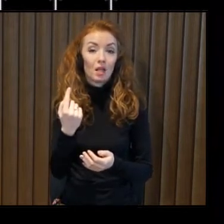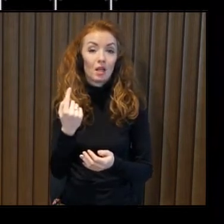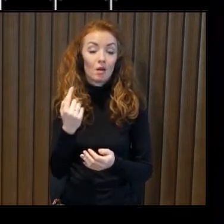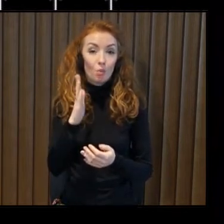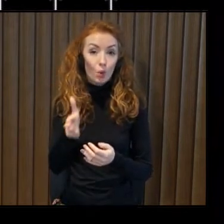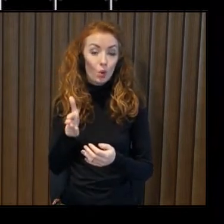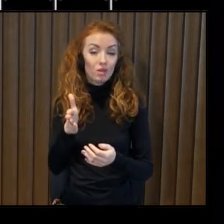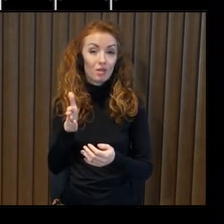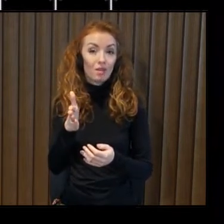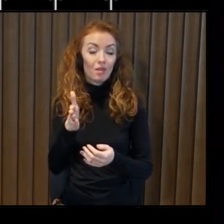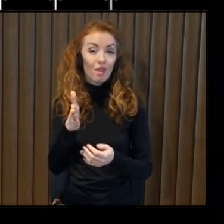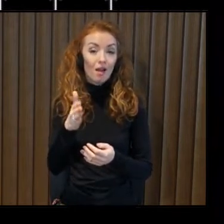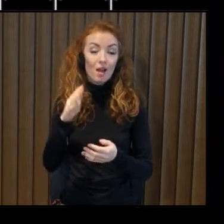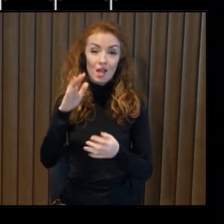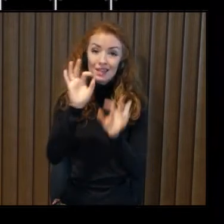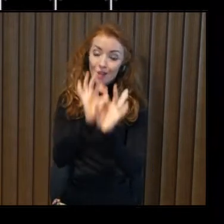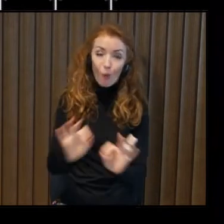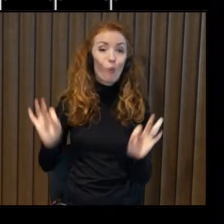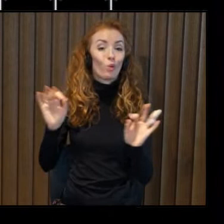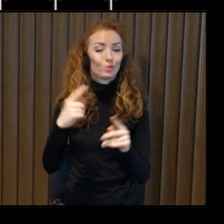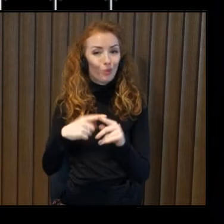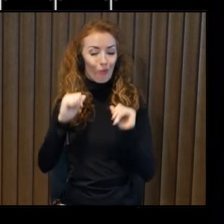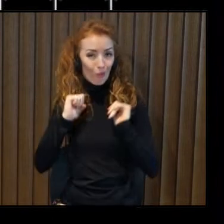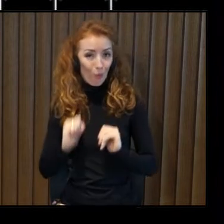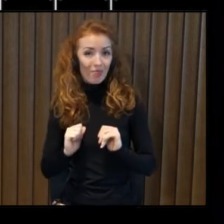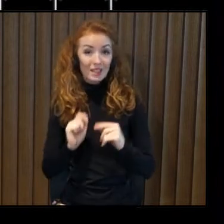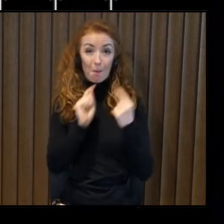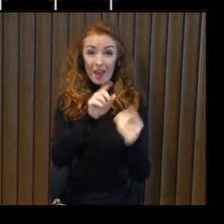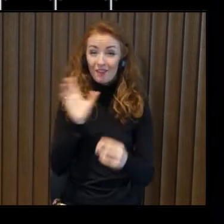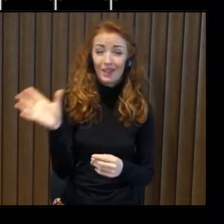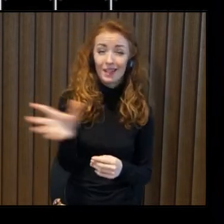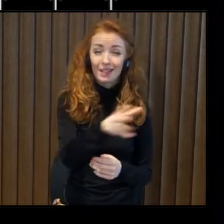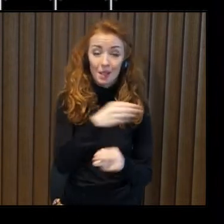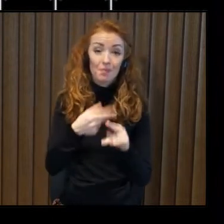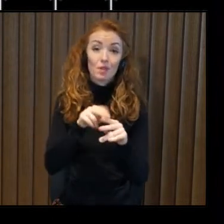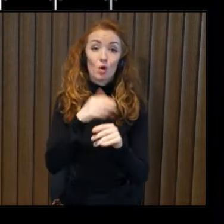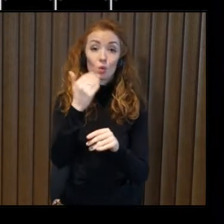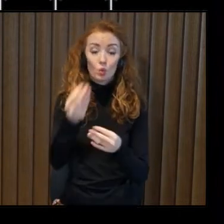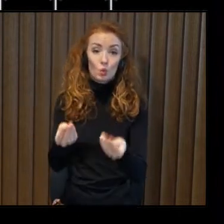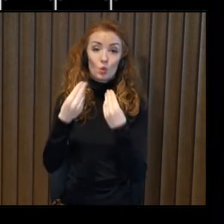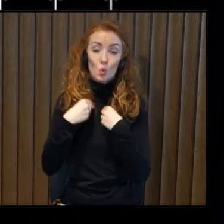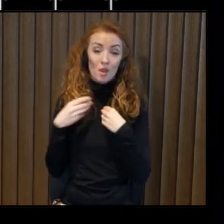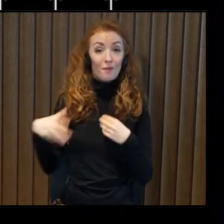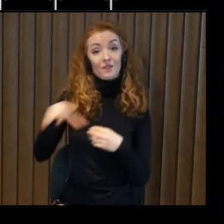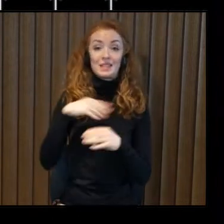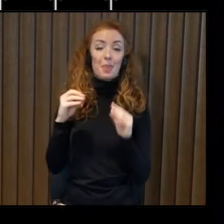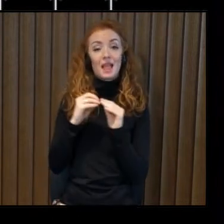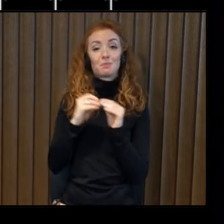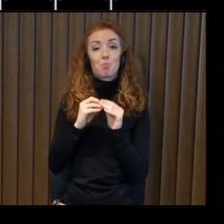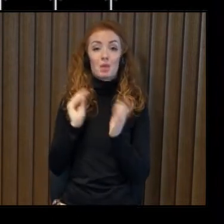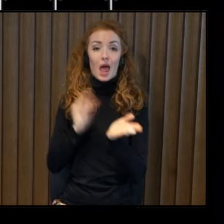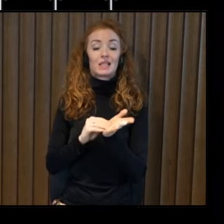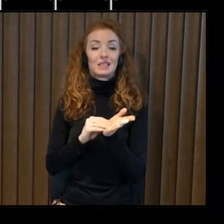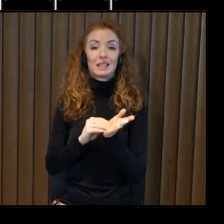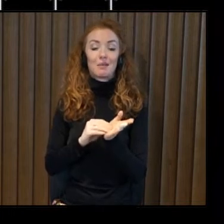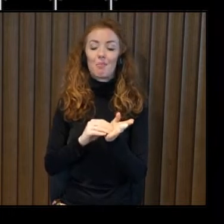works. But I will make sure that you all have an equal chance at getting an A. So what we want, equal chances for success. What